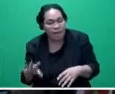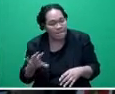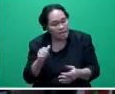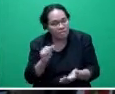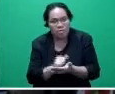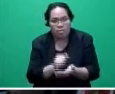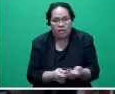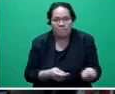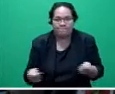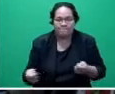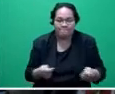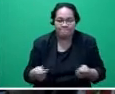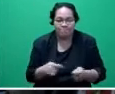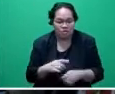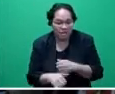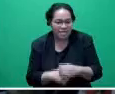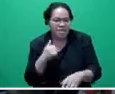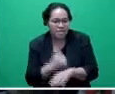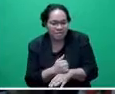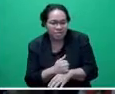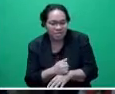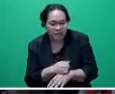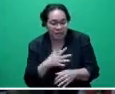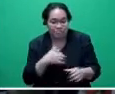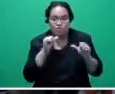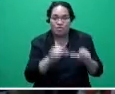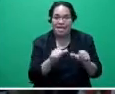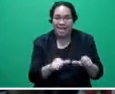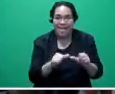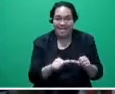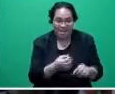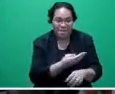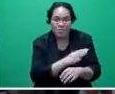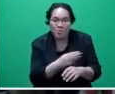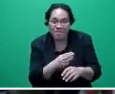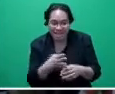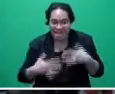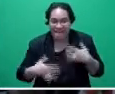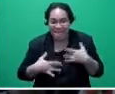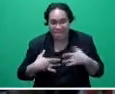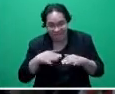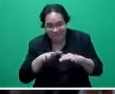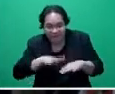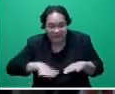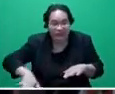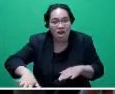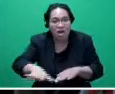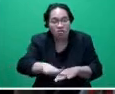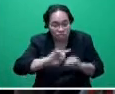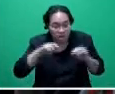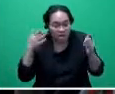maintained, establishing protected maritime areas, targeting